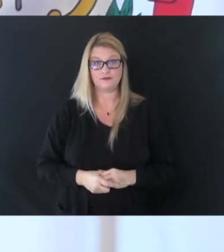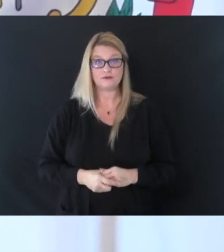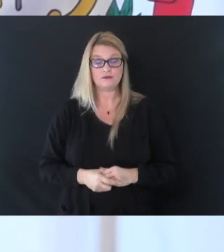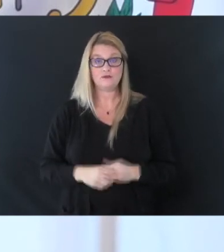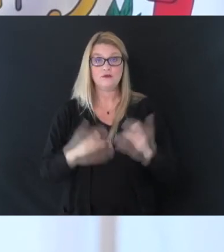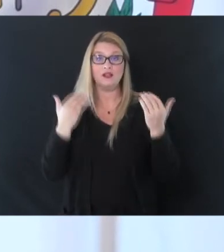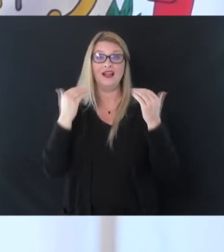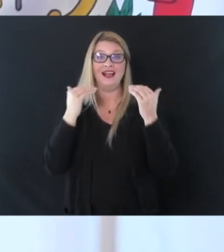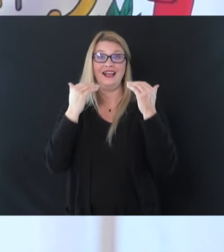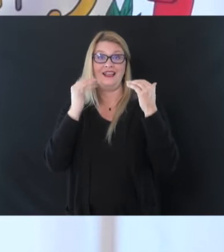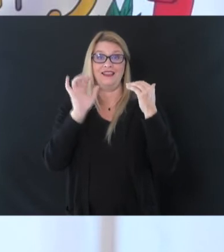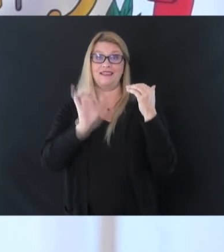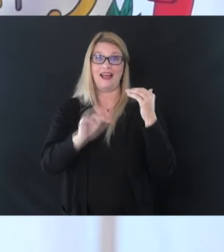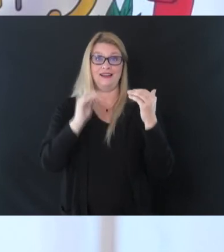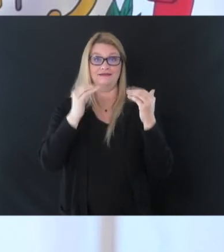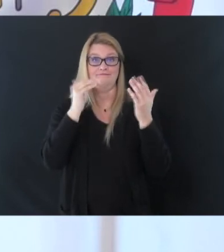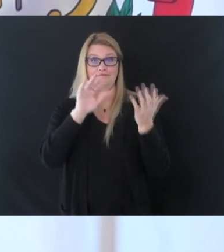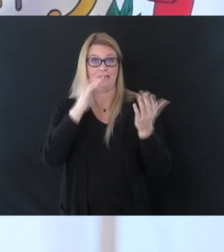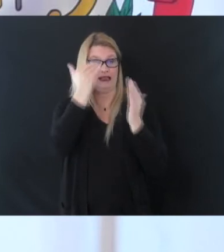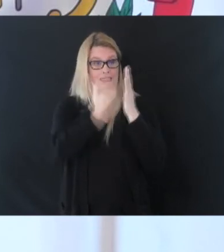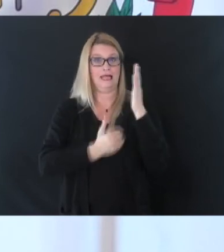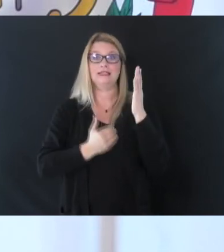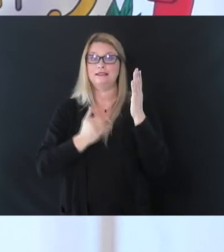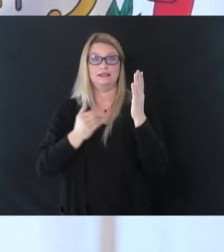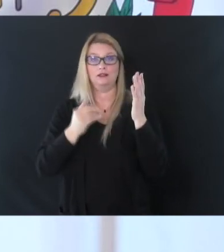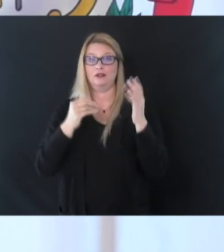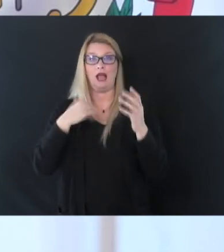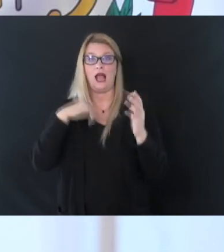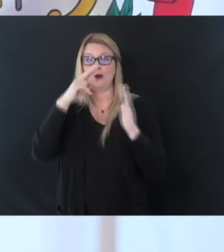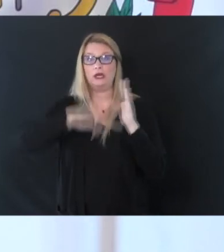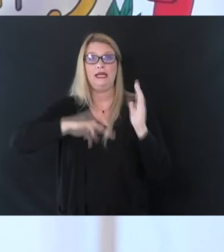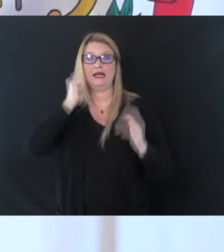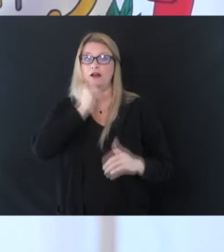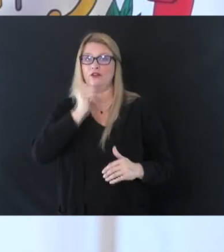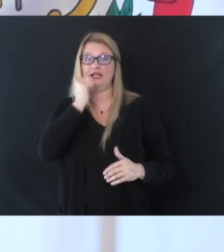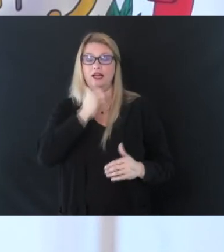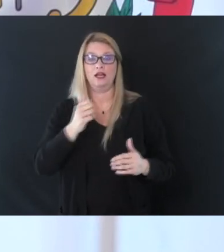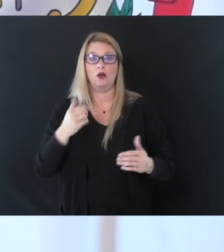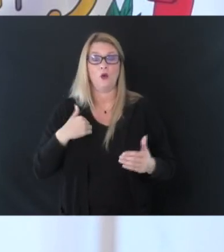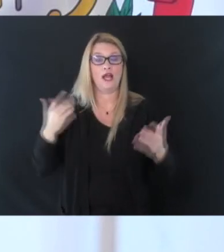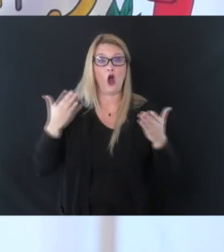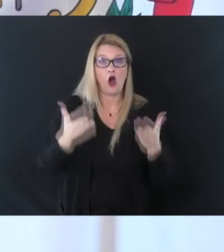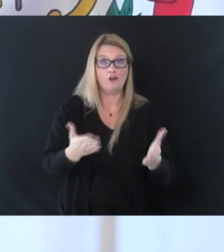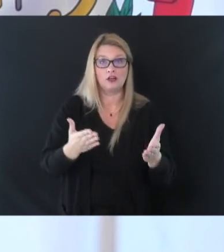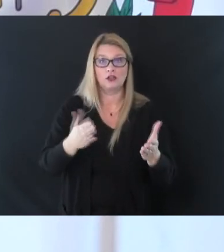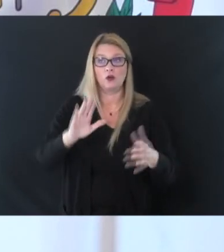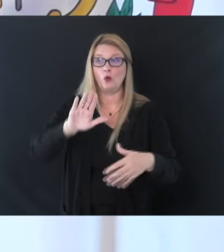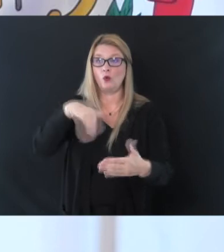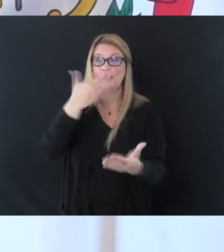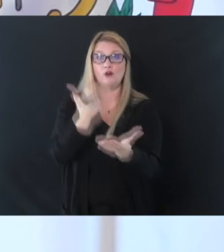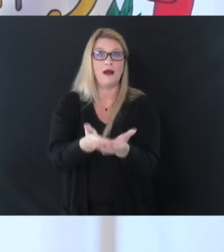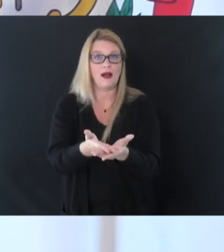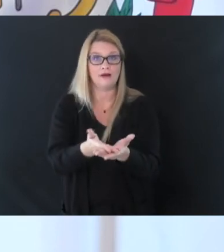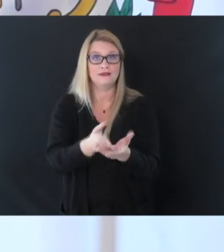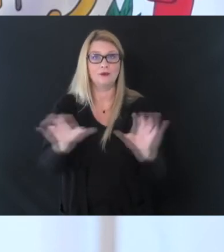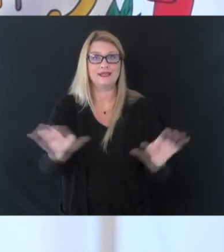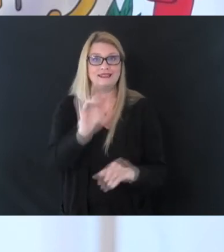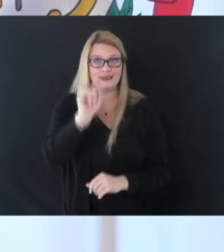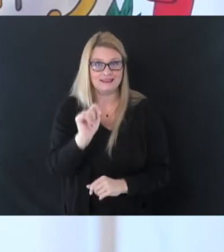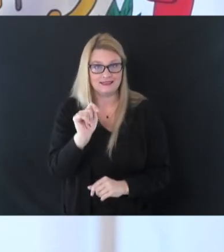we read every single day. And we offered it, and we came, and we did it. And in addition to that, if we